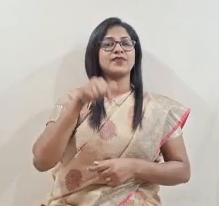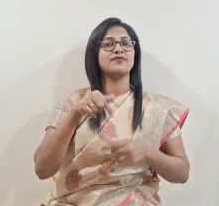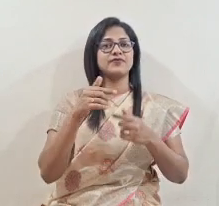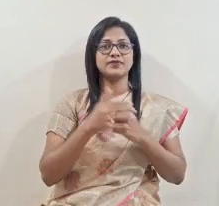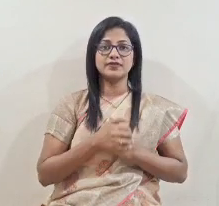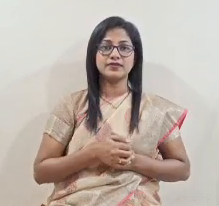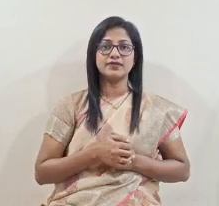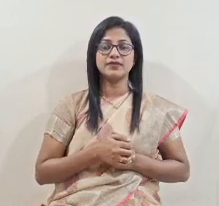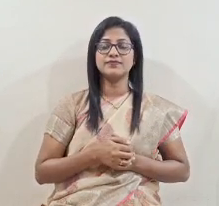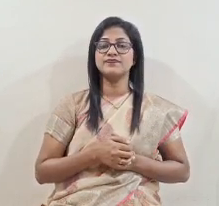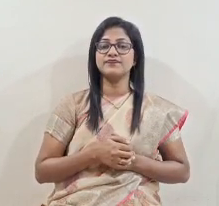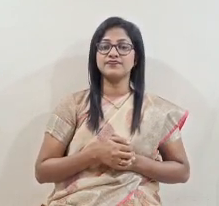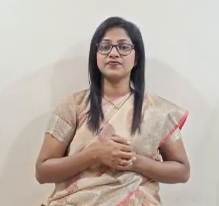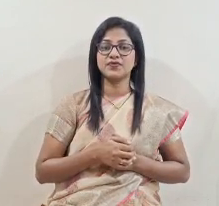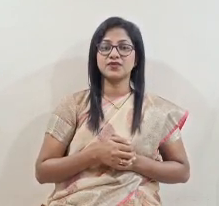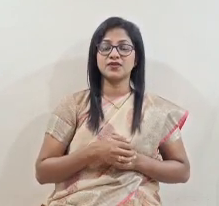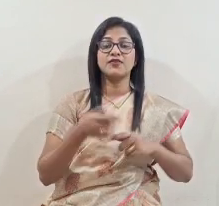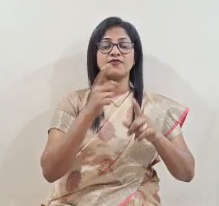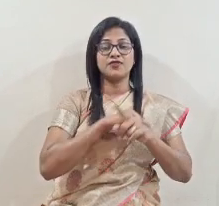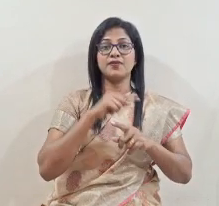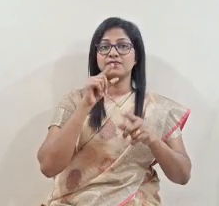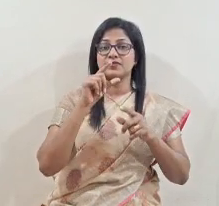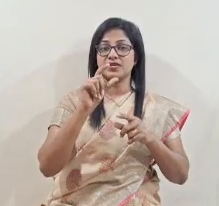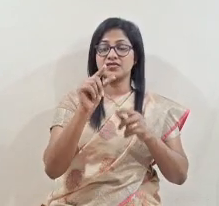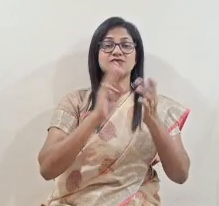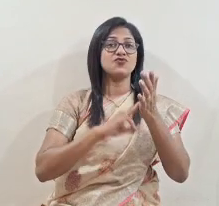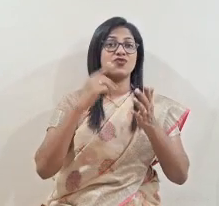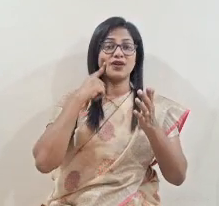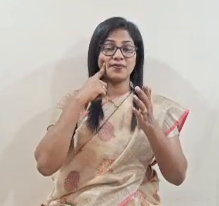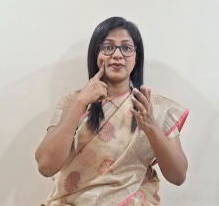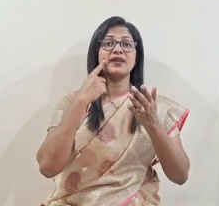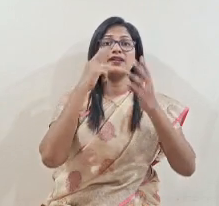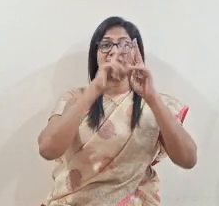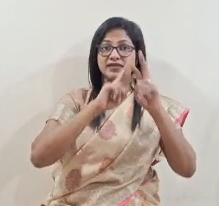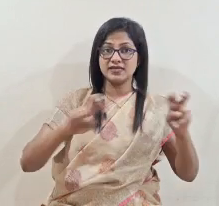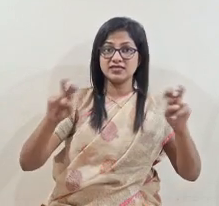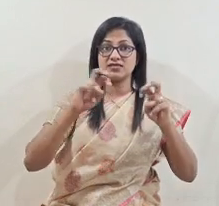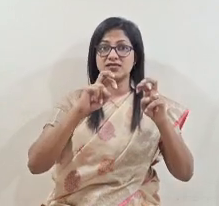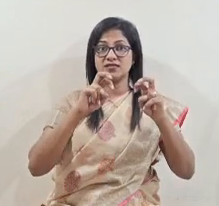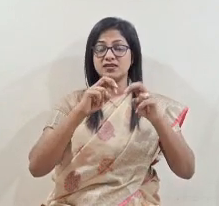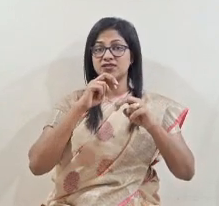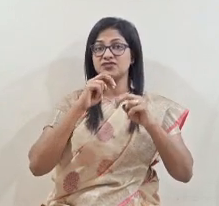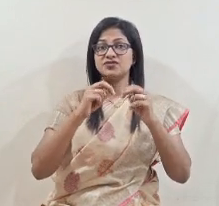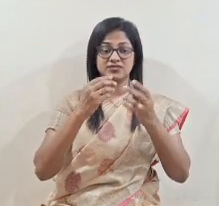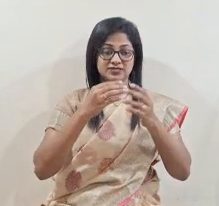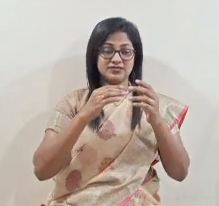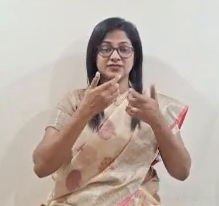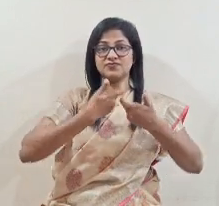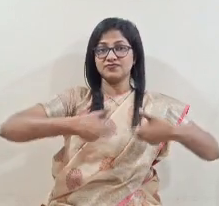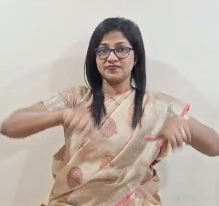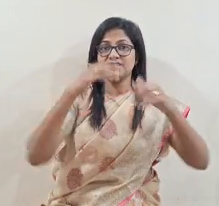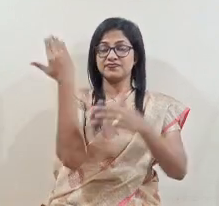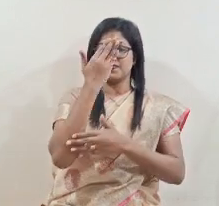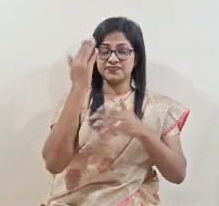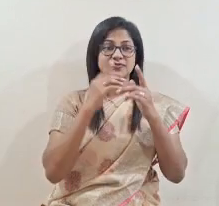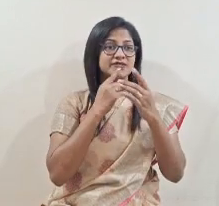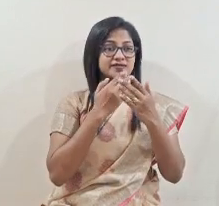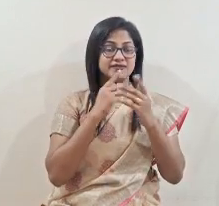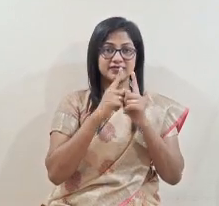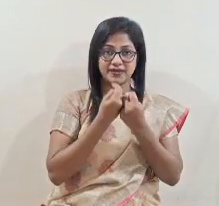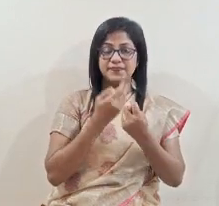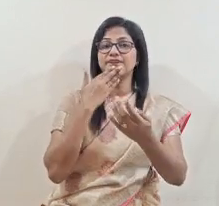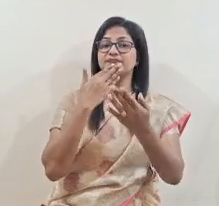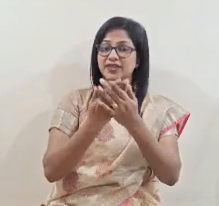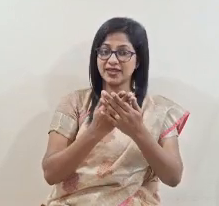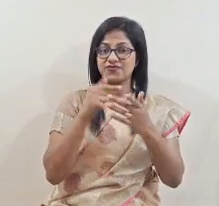thank you all. And I'm saying that, the session is concluded. We break for tea. And then, you can interact with the, audience as